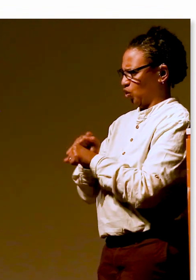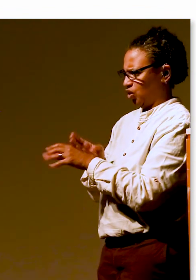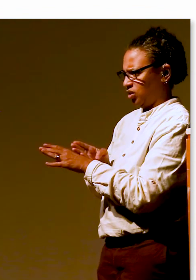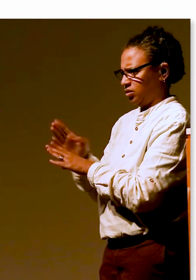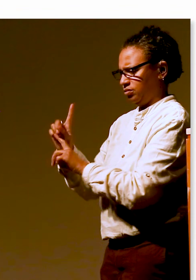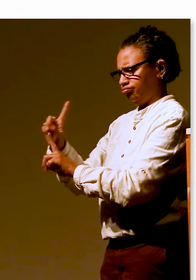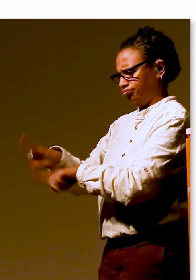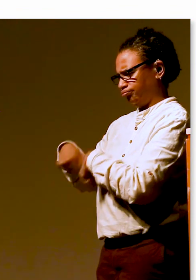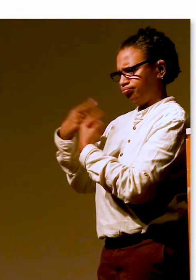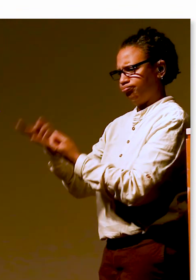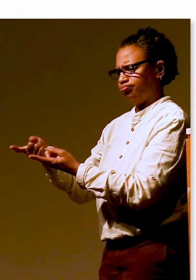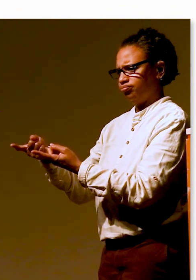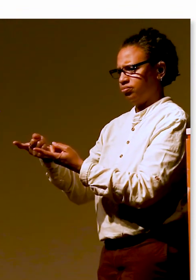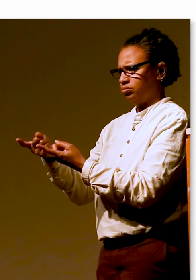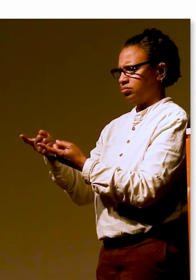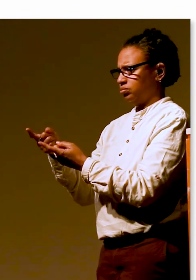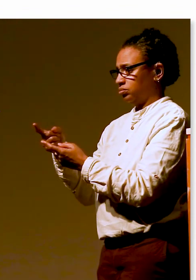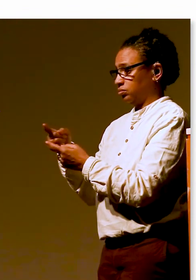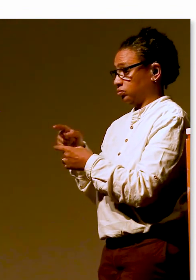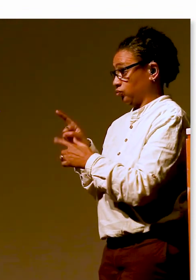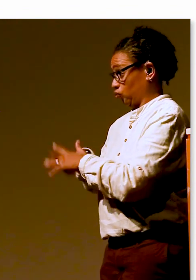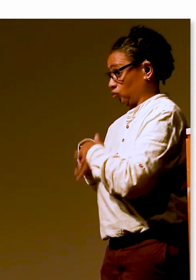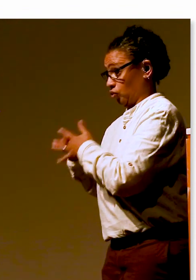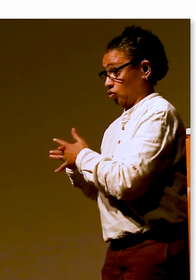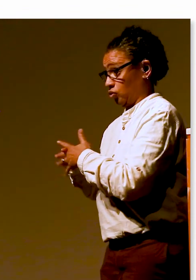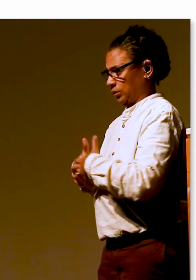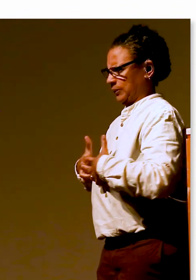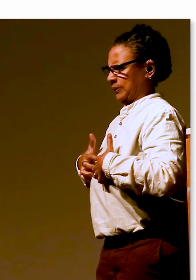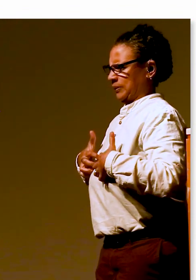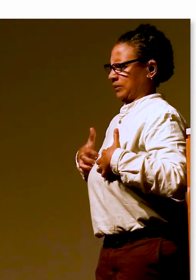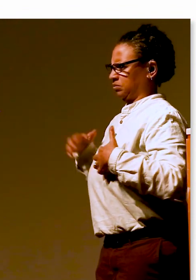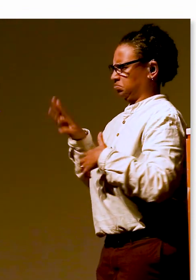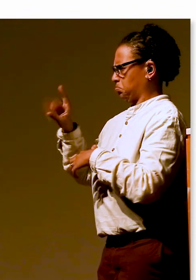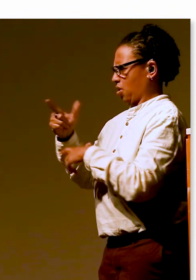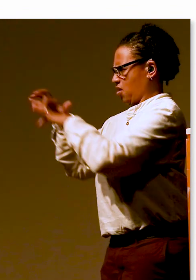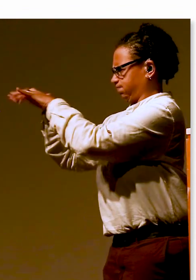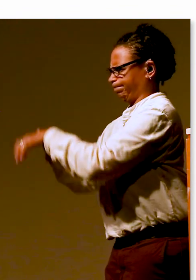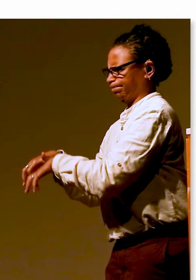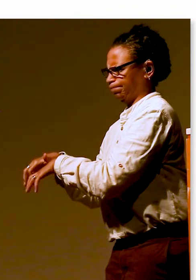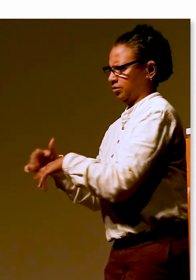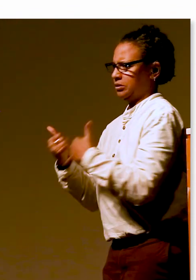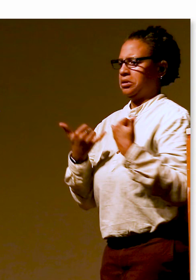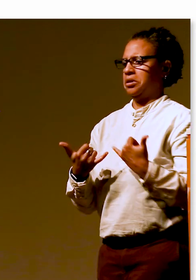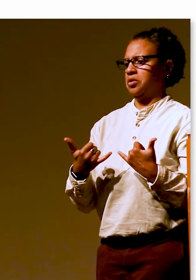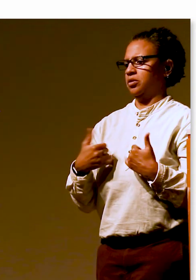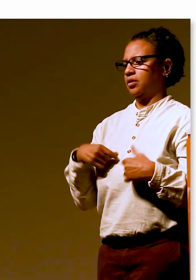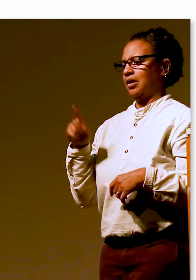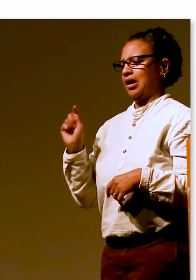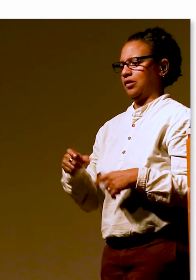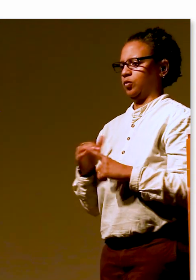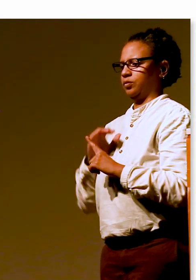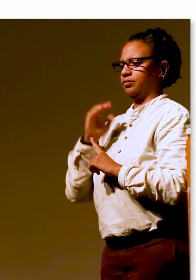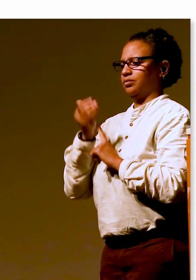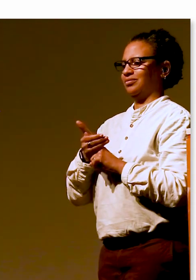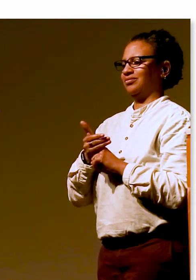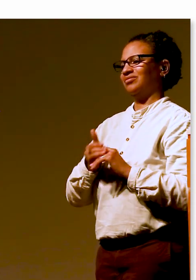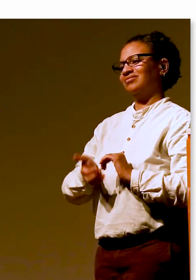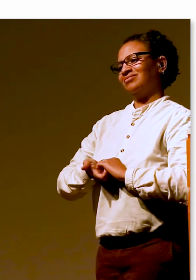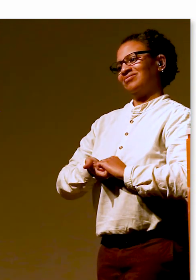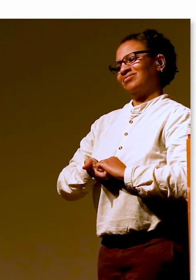in the spectrum between when I started this blog really angry and now, I had to be good, you know? I had to be good also so that I